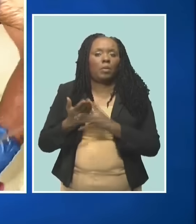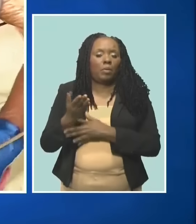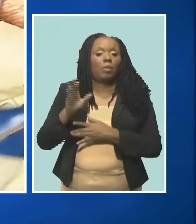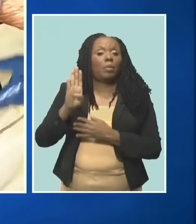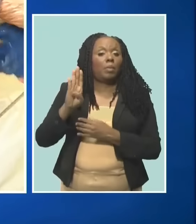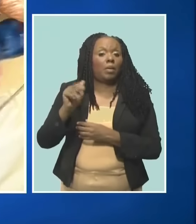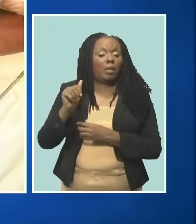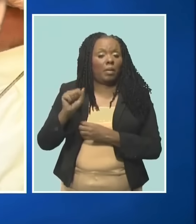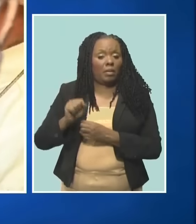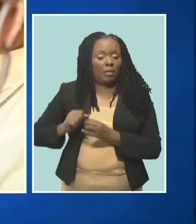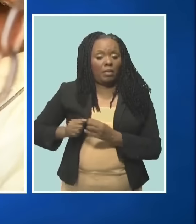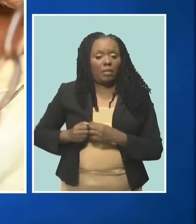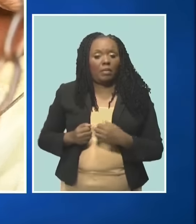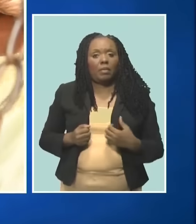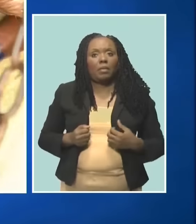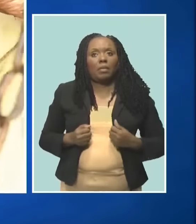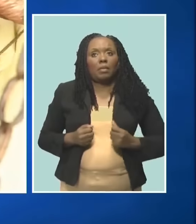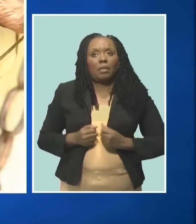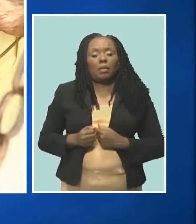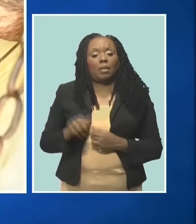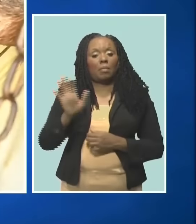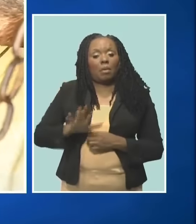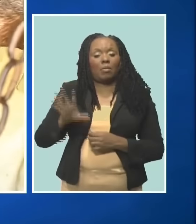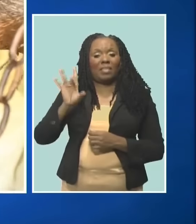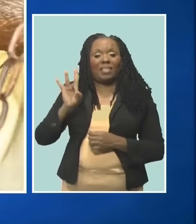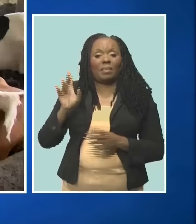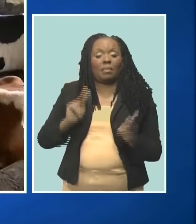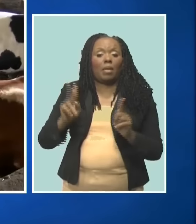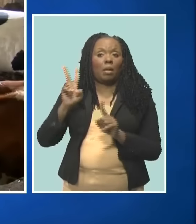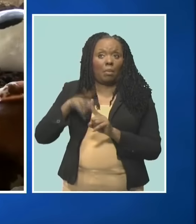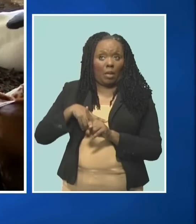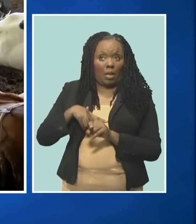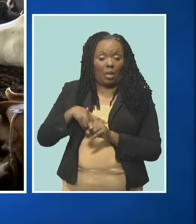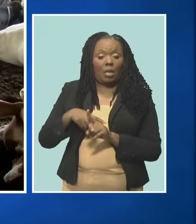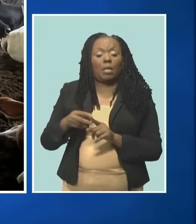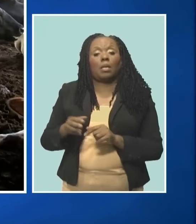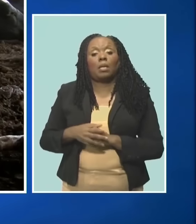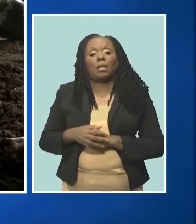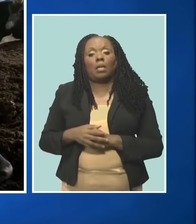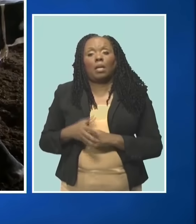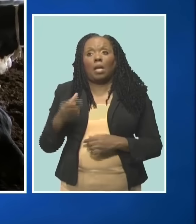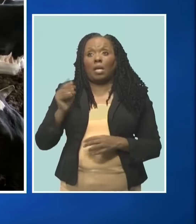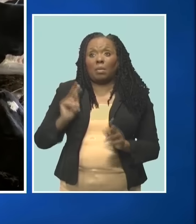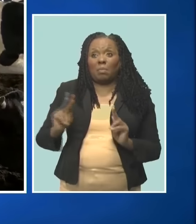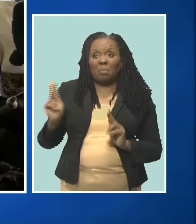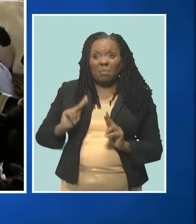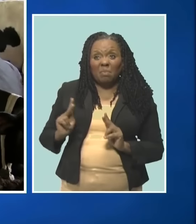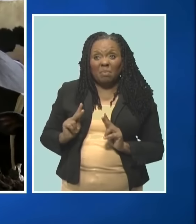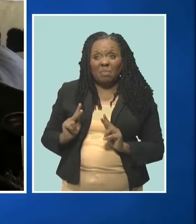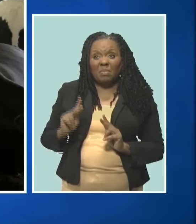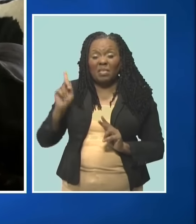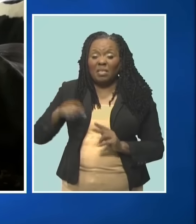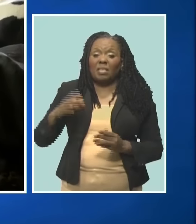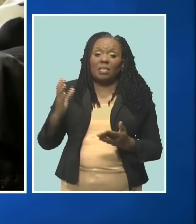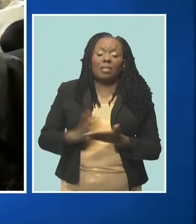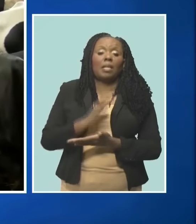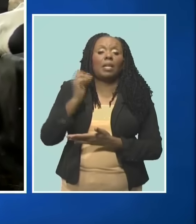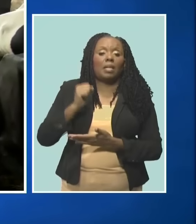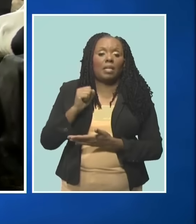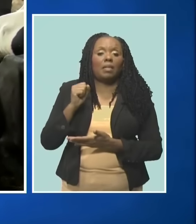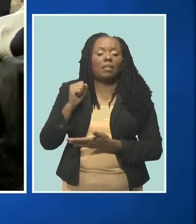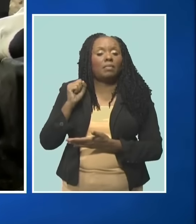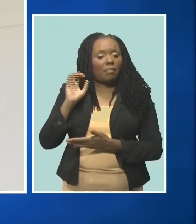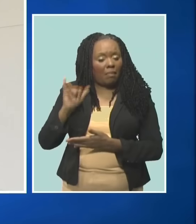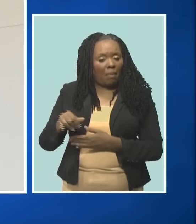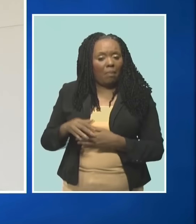BAS. Approximately 8 people have applied for loans, and Mr. Paul has urged those in the industry to take advantage of the